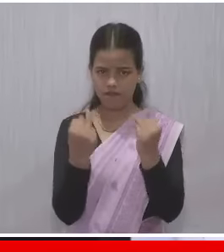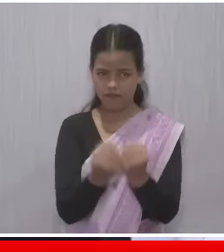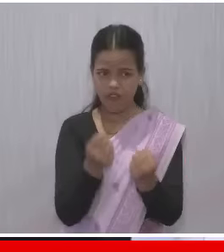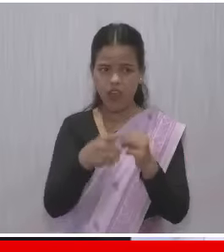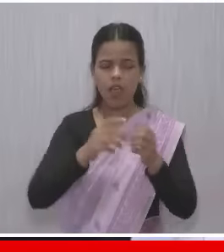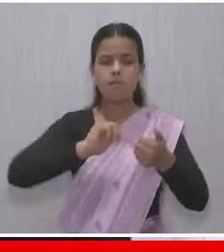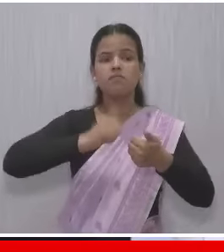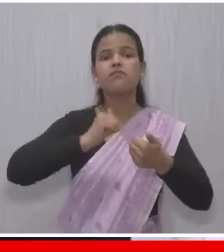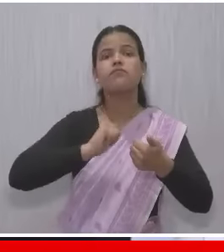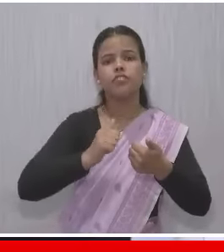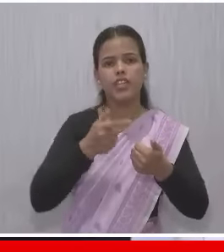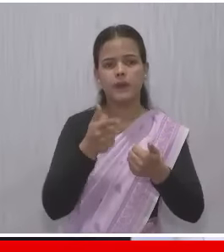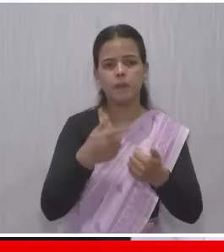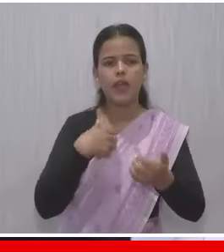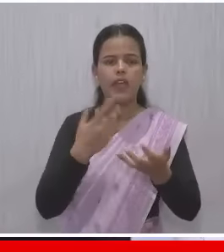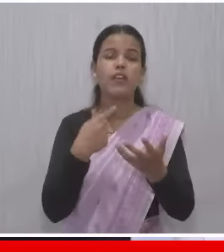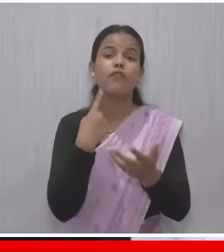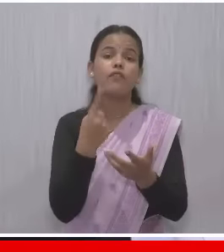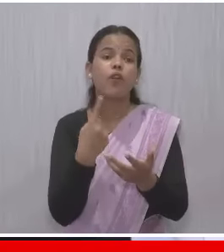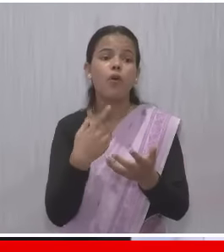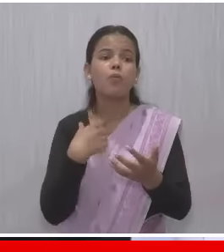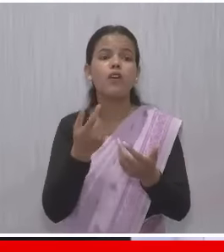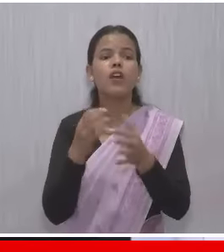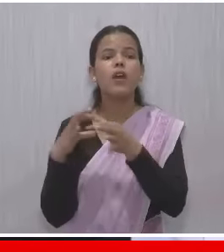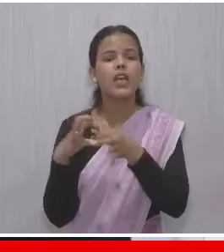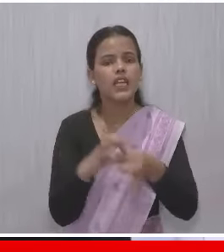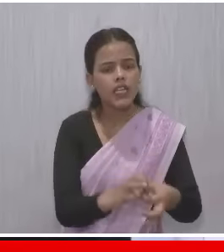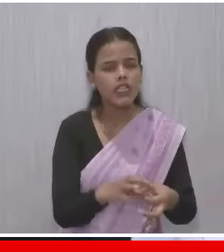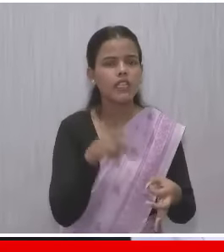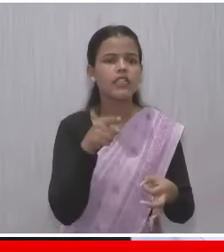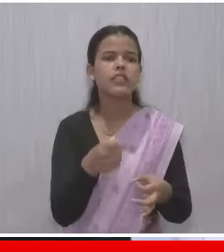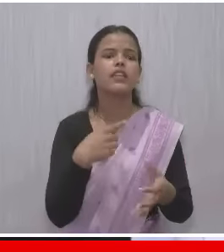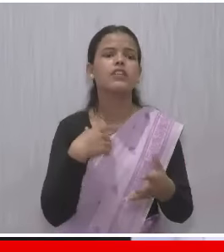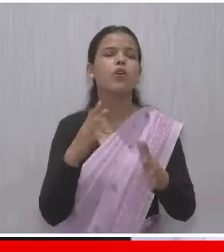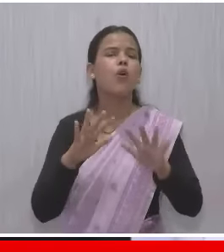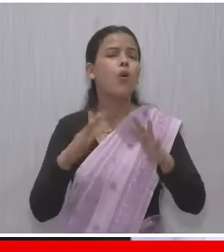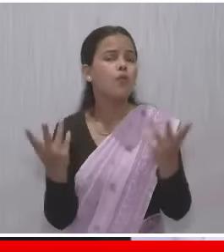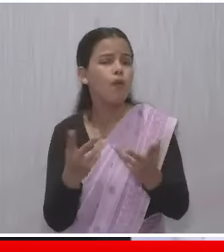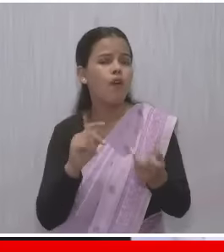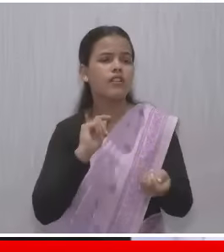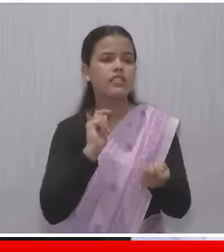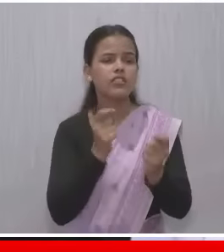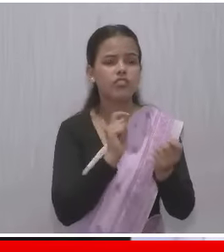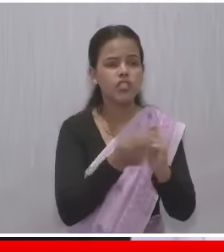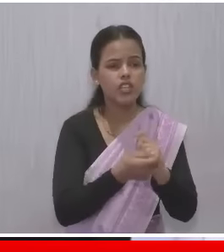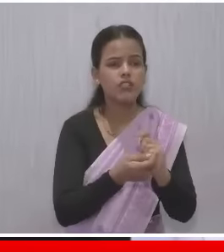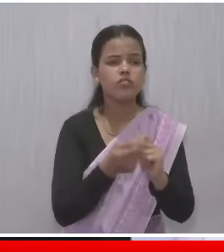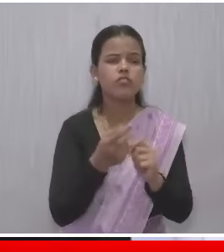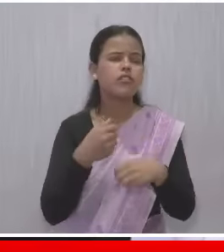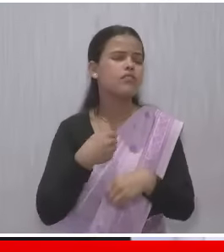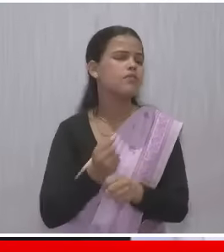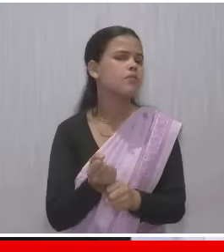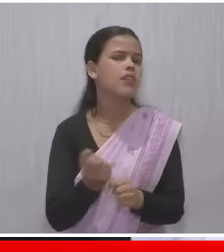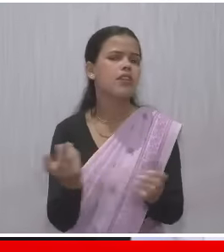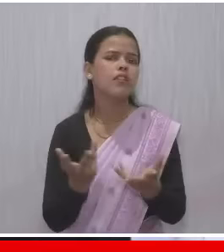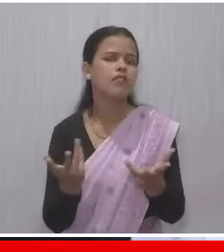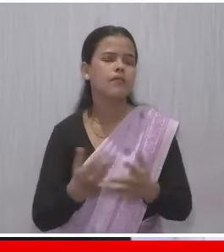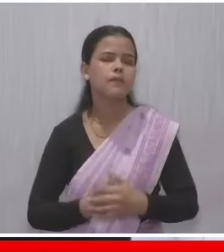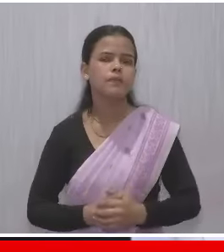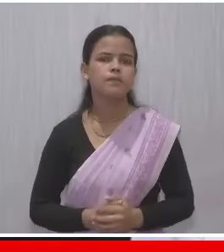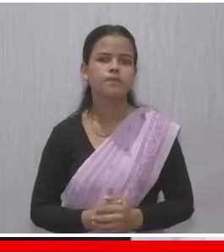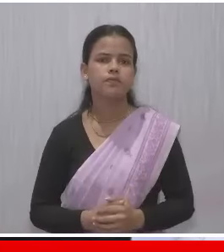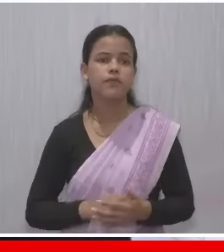feedback from the stakeholders of what changes should we make